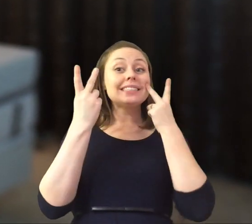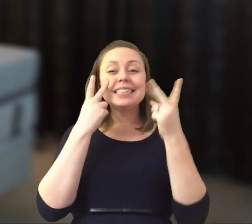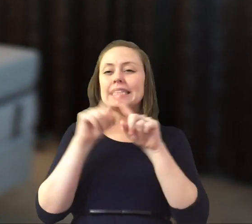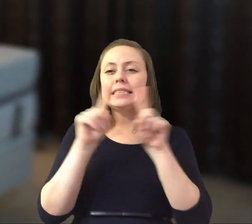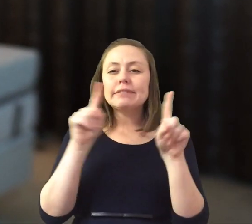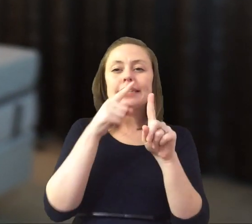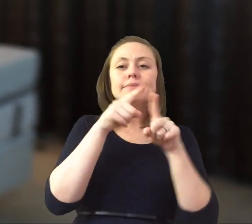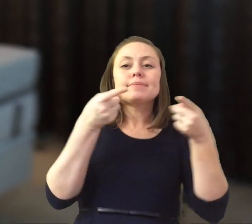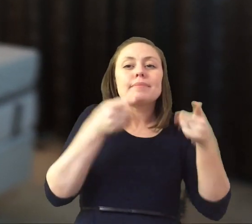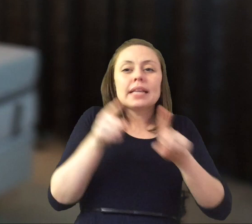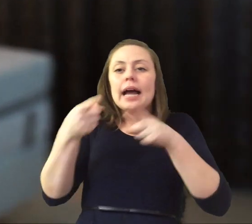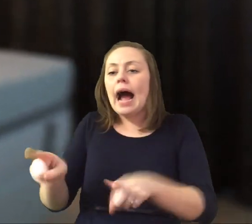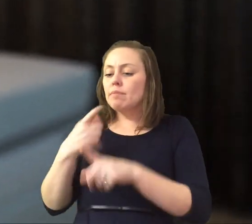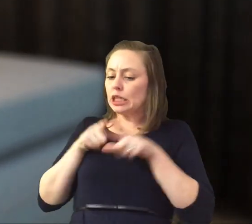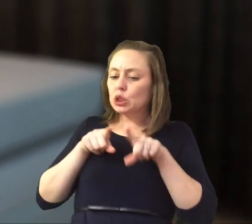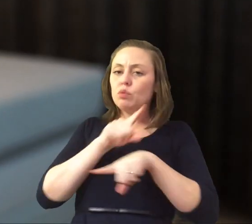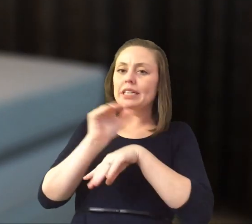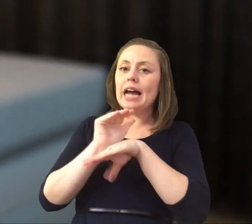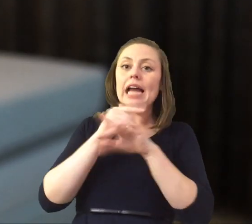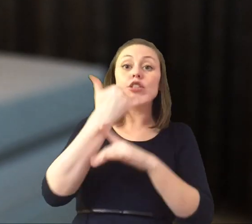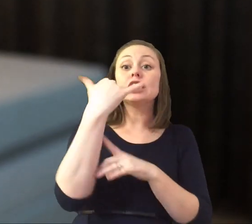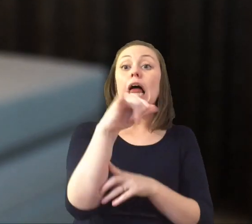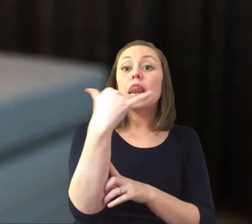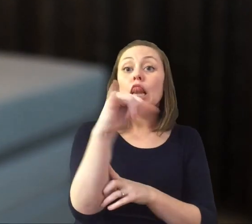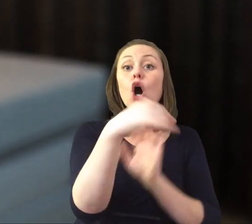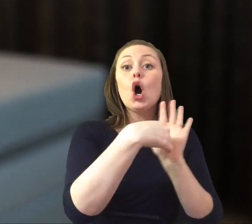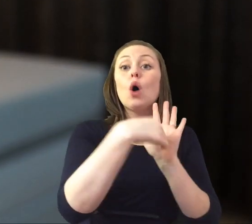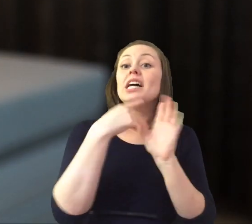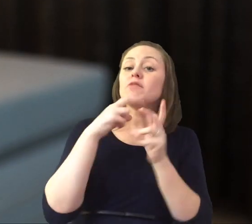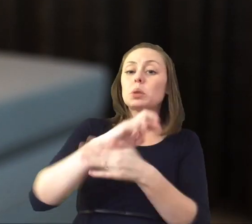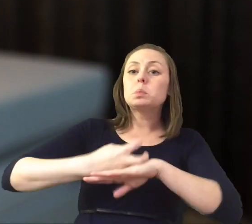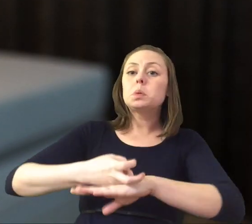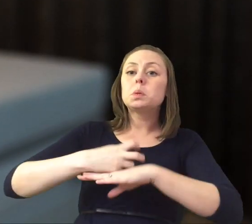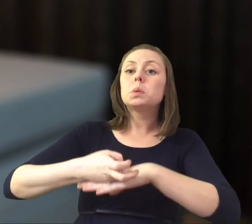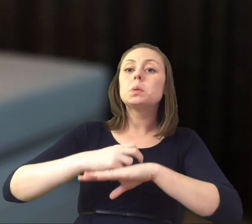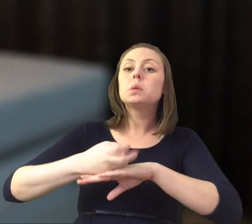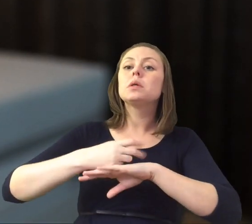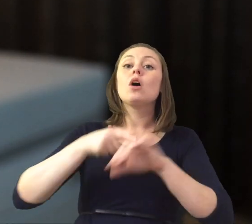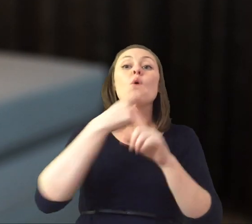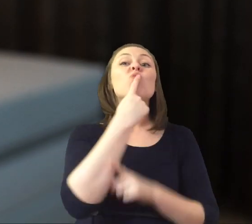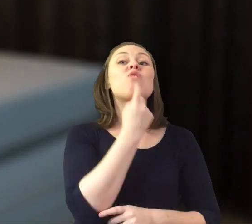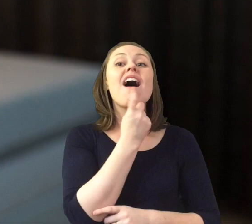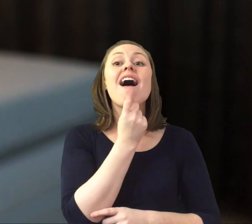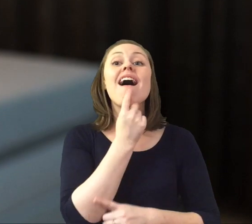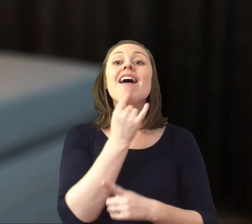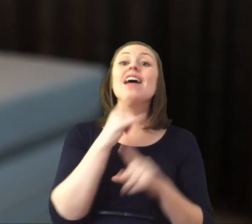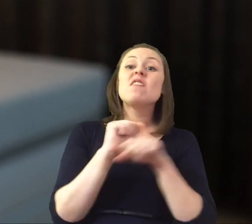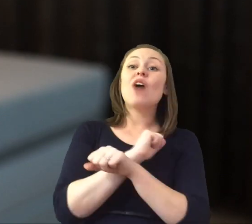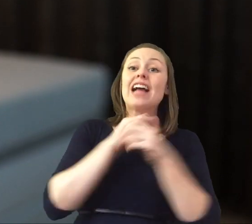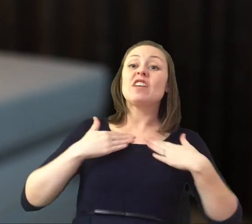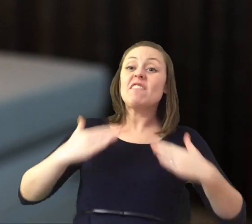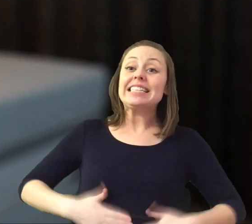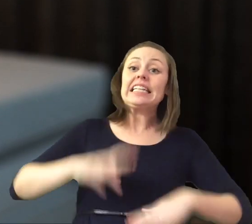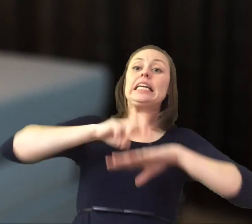different things that have happened during the night. Like, it'll show you yellow if you toss and turn, or it'll show you red if you actually